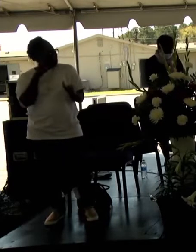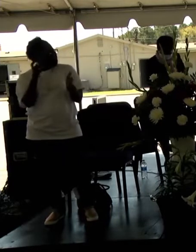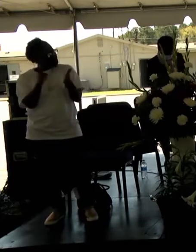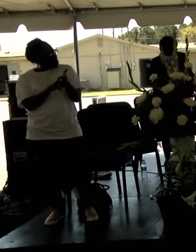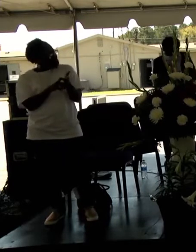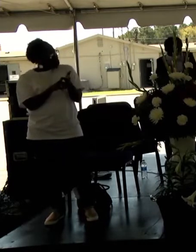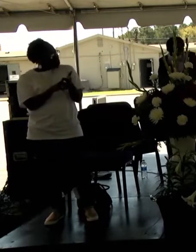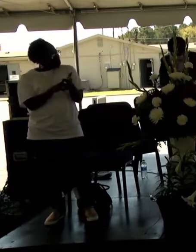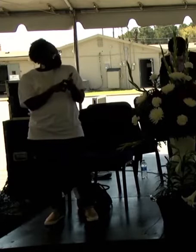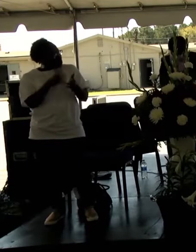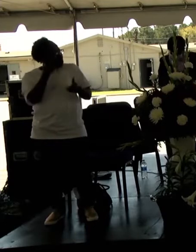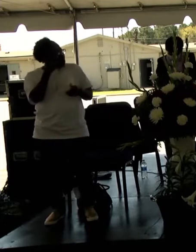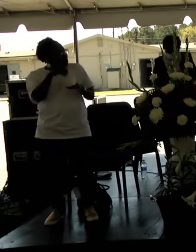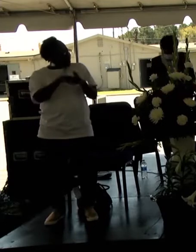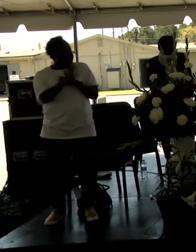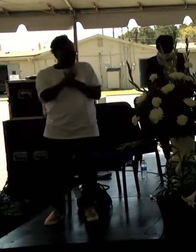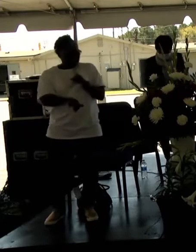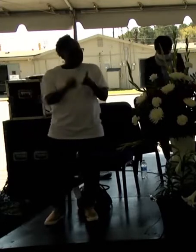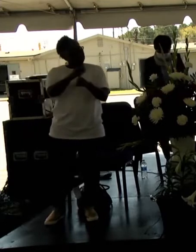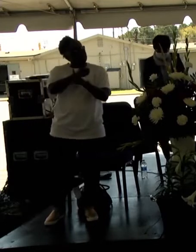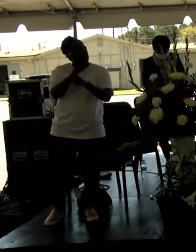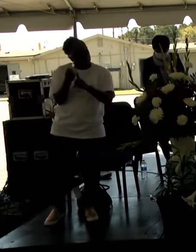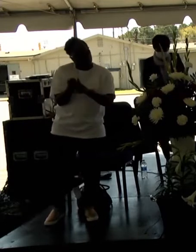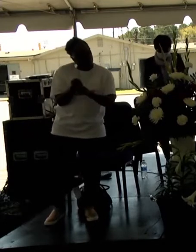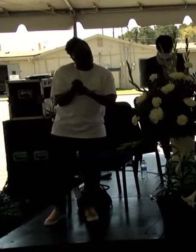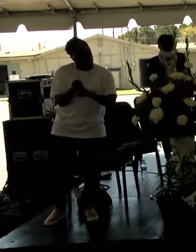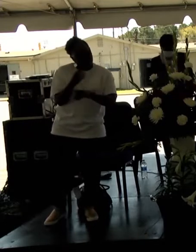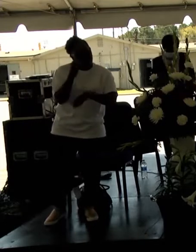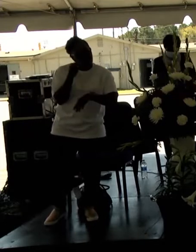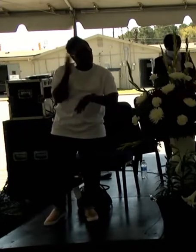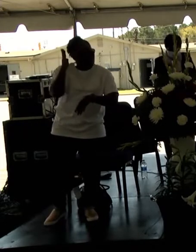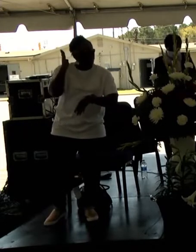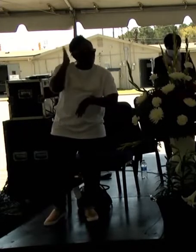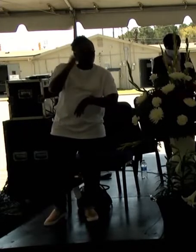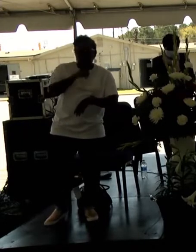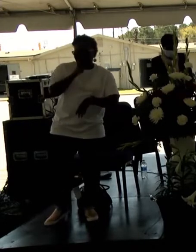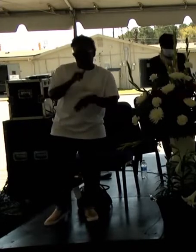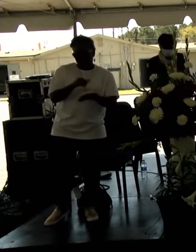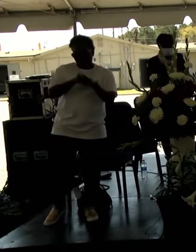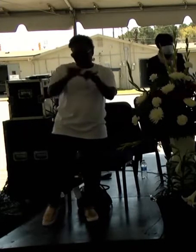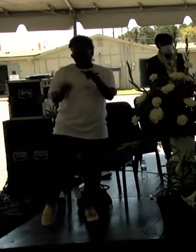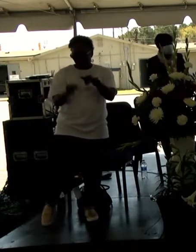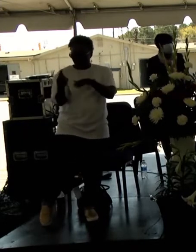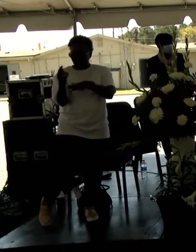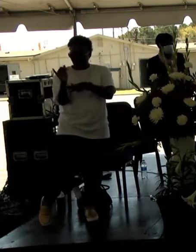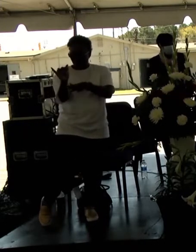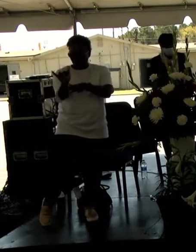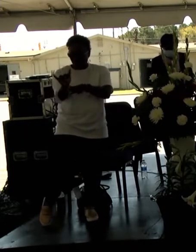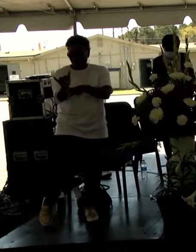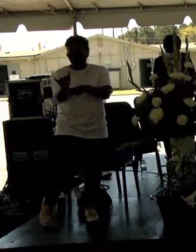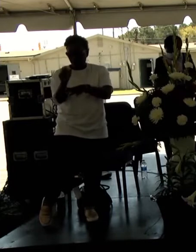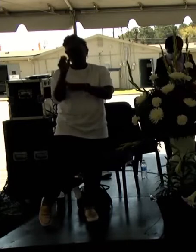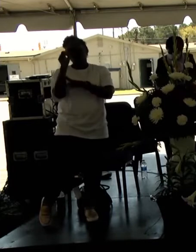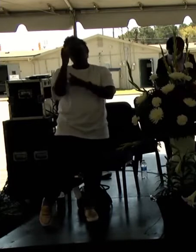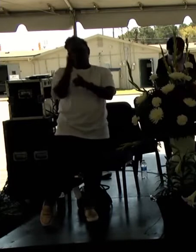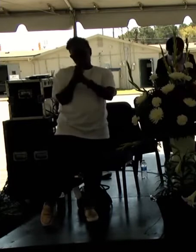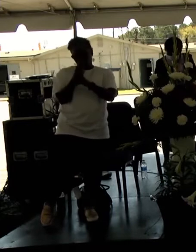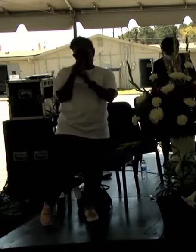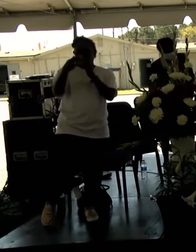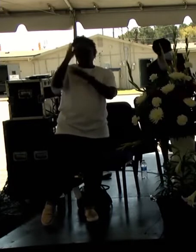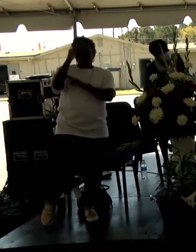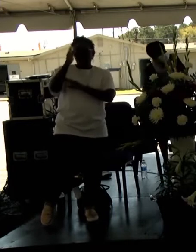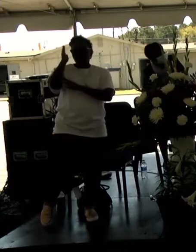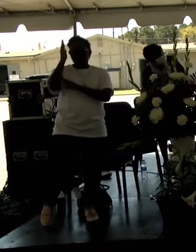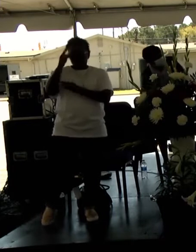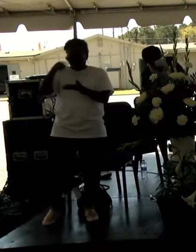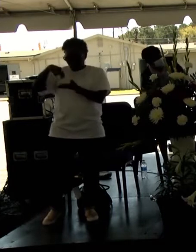he says. Even if I'm in that situation, I know it won't last forever, that God will raise me up. So